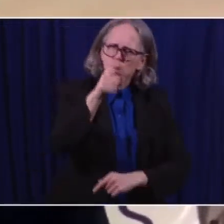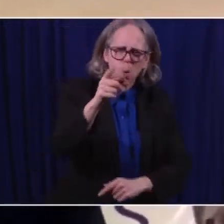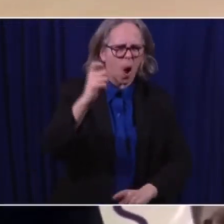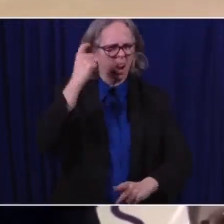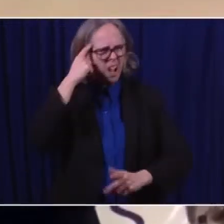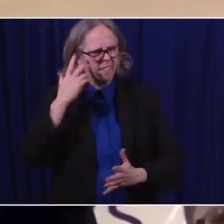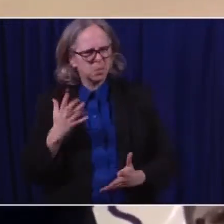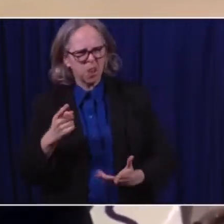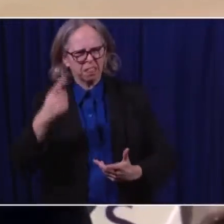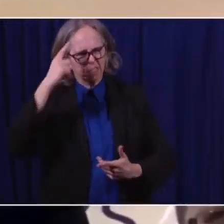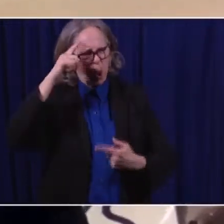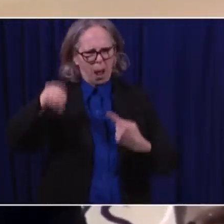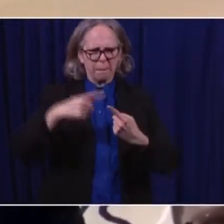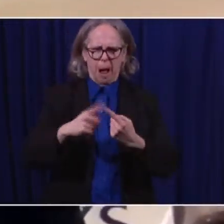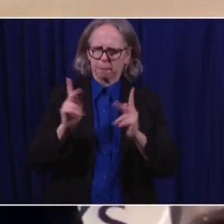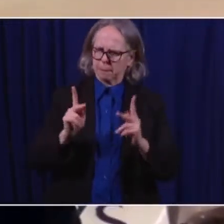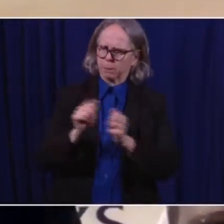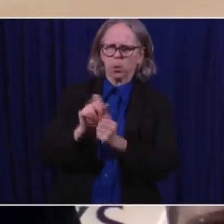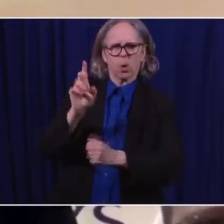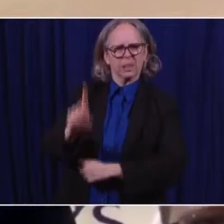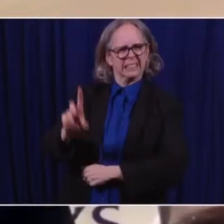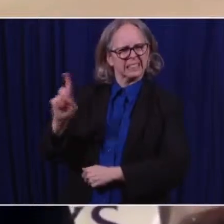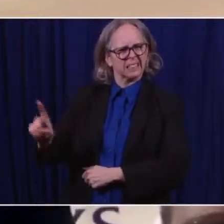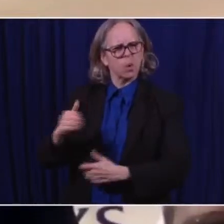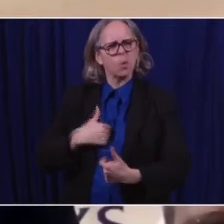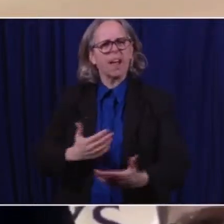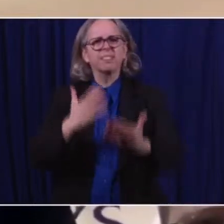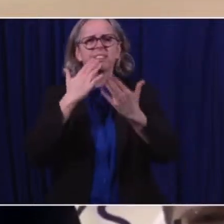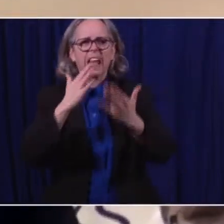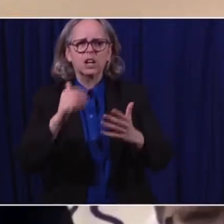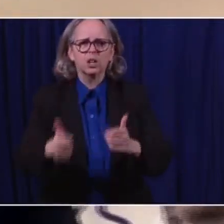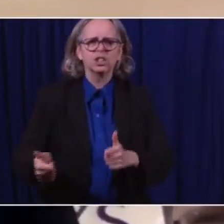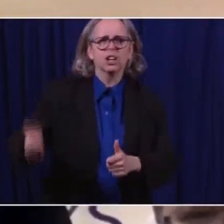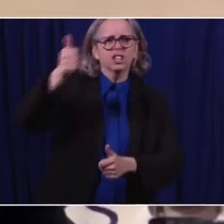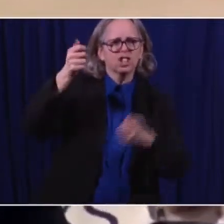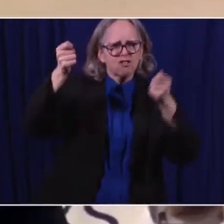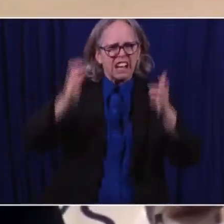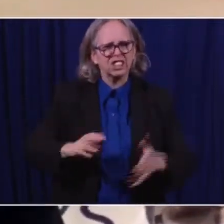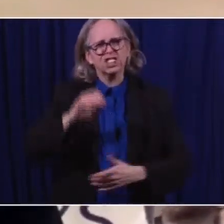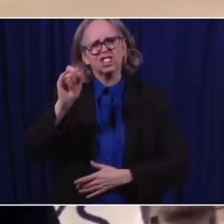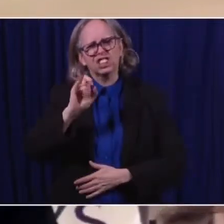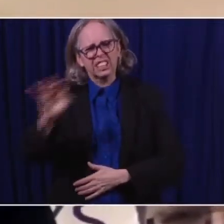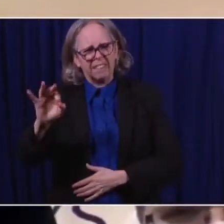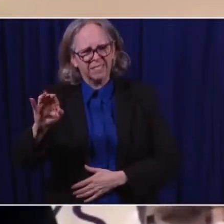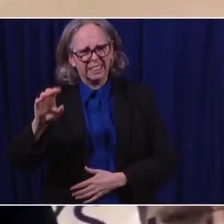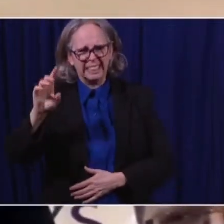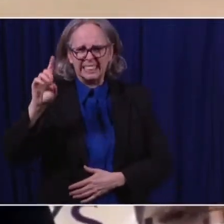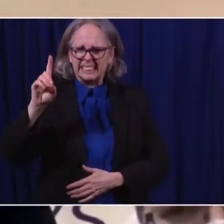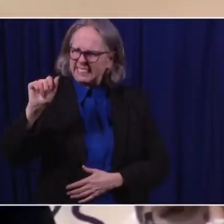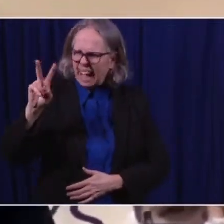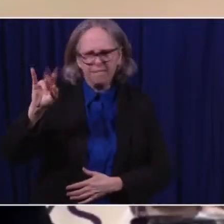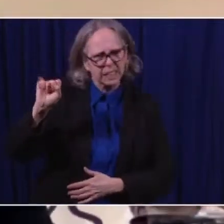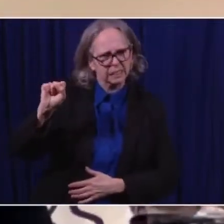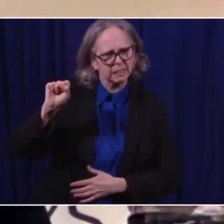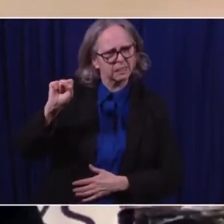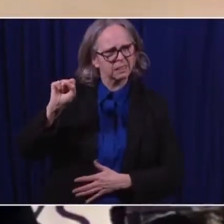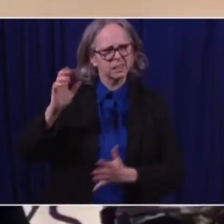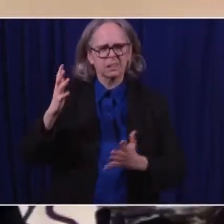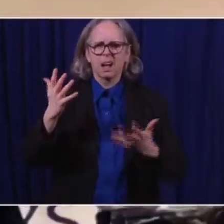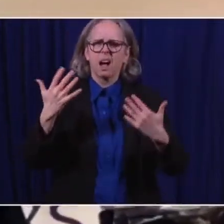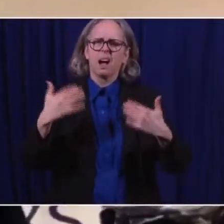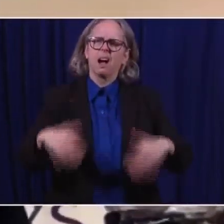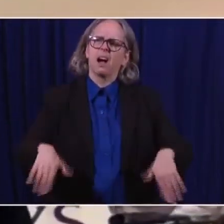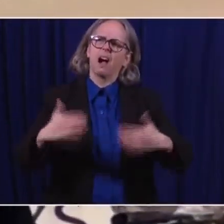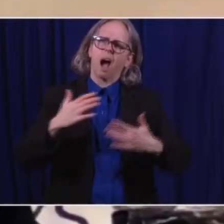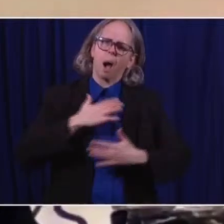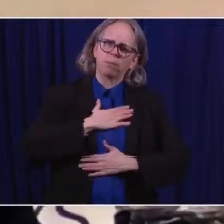and our director, Jeff Davis at DODD. We just appreciate all the collaboration with the Department of Health and our local